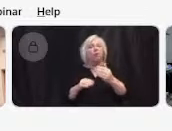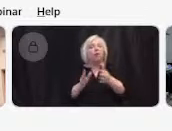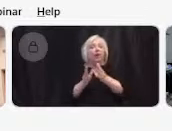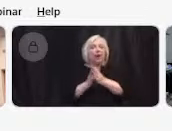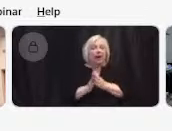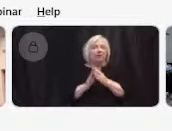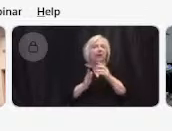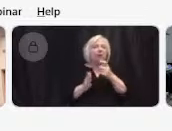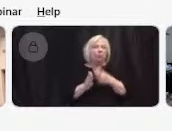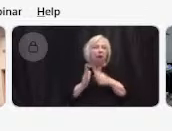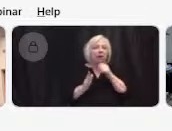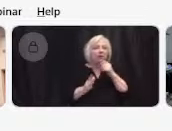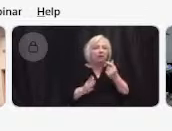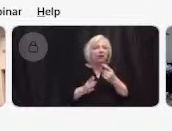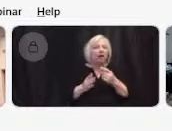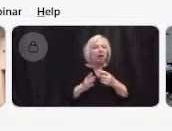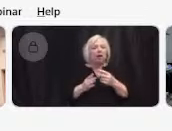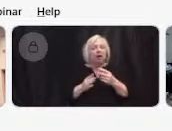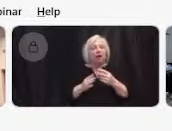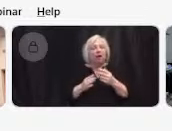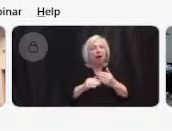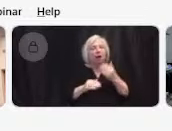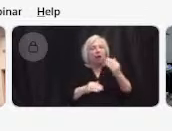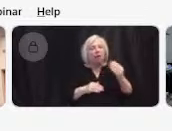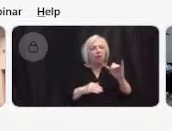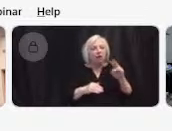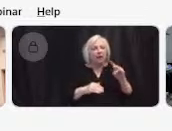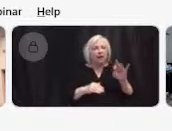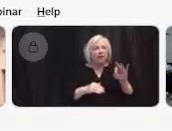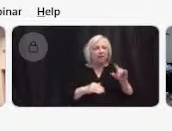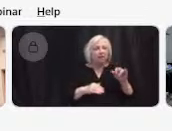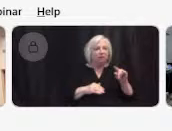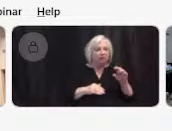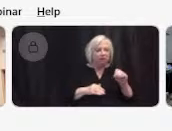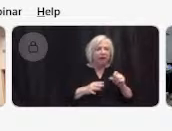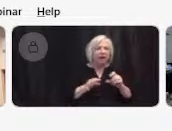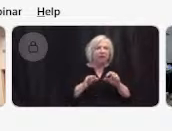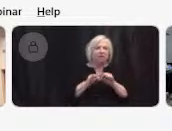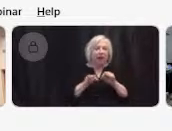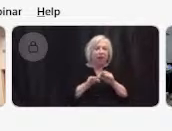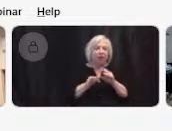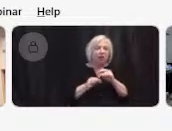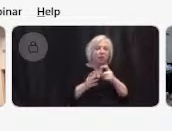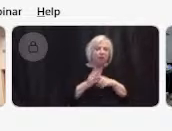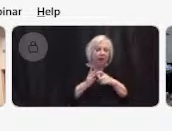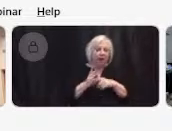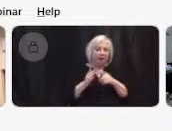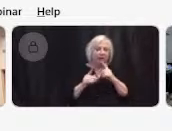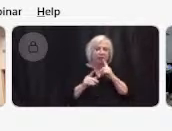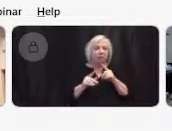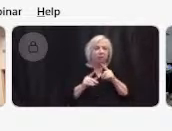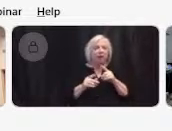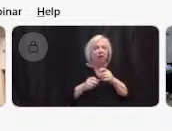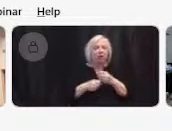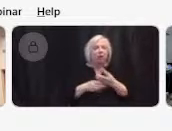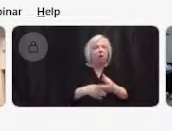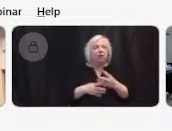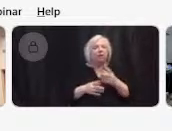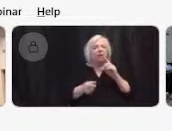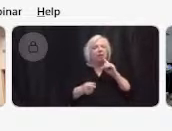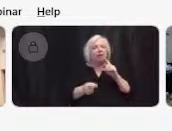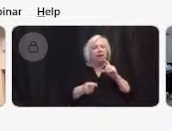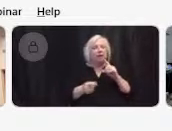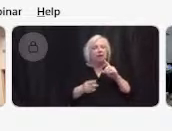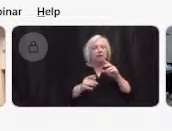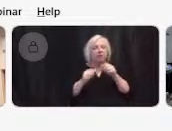overinflates property taxes, it continues to deteriorate the neighborhood due to loss of families moving in and